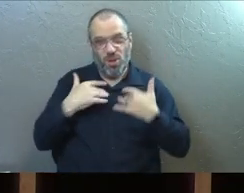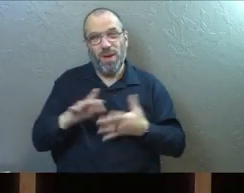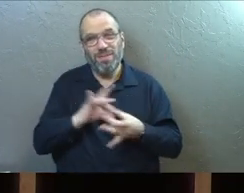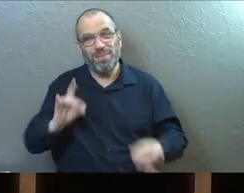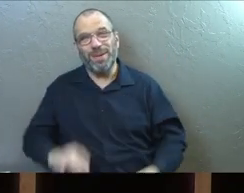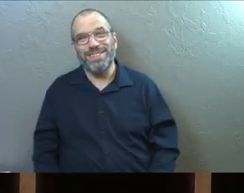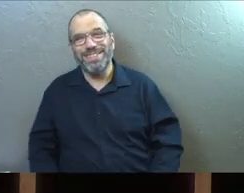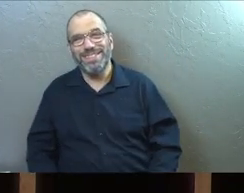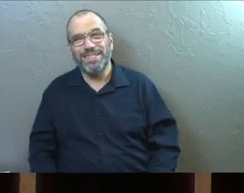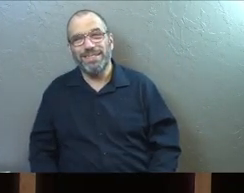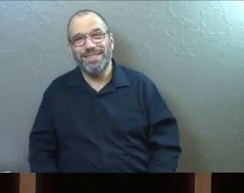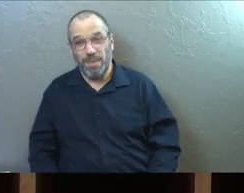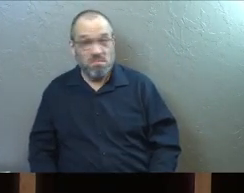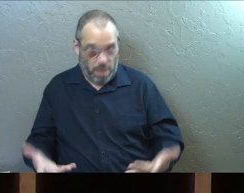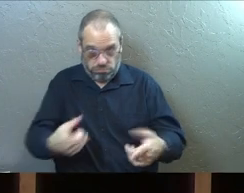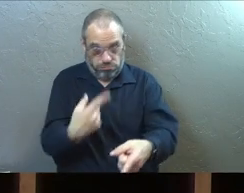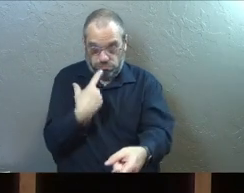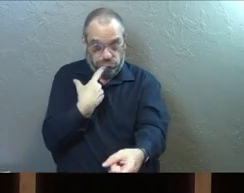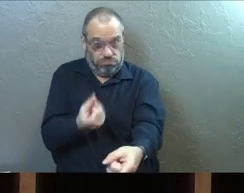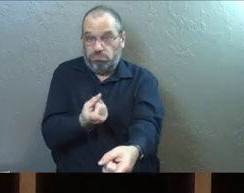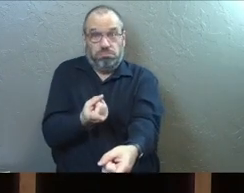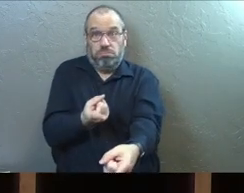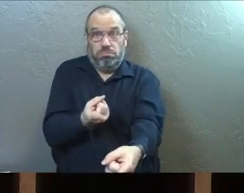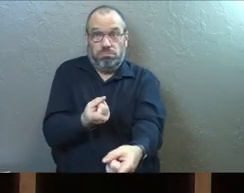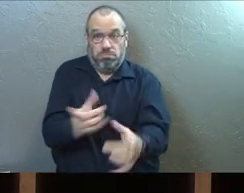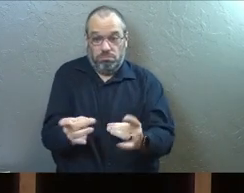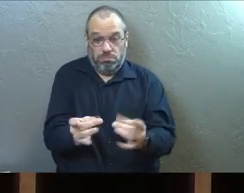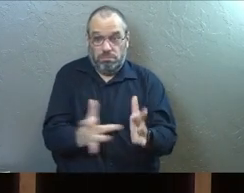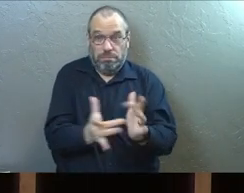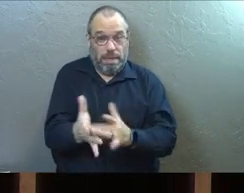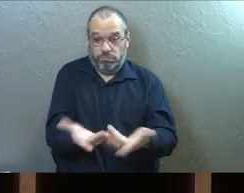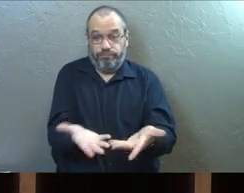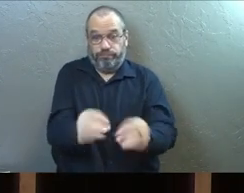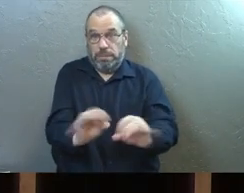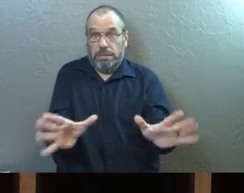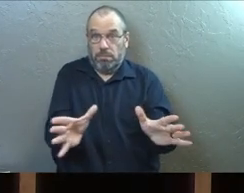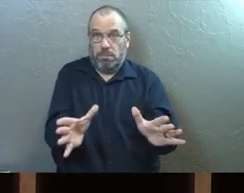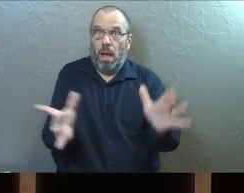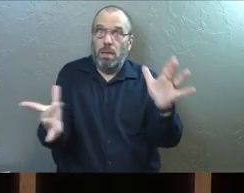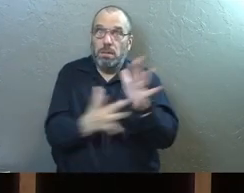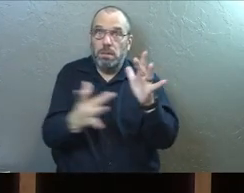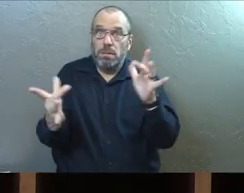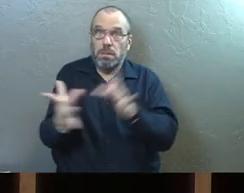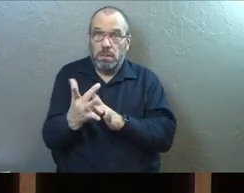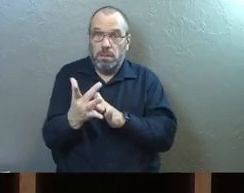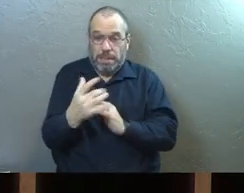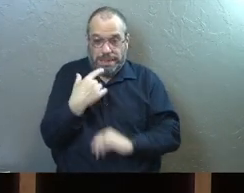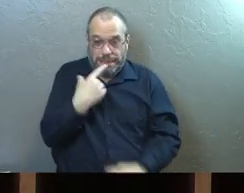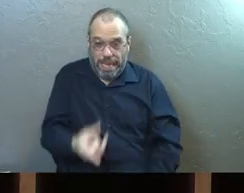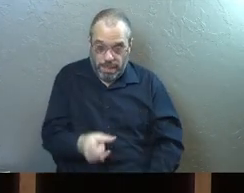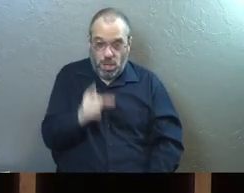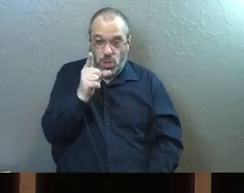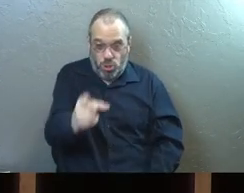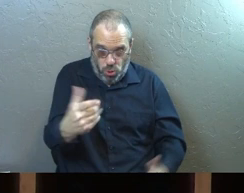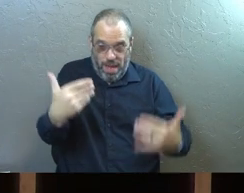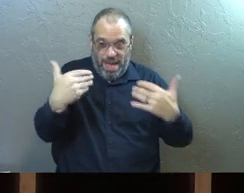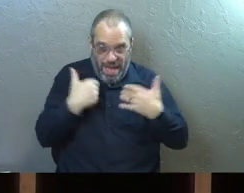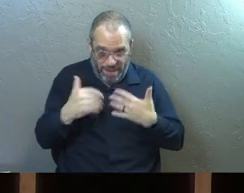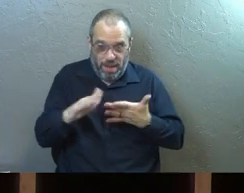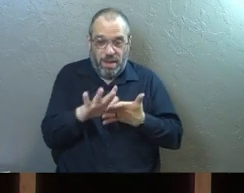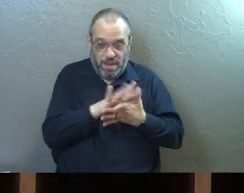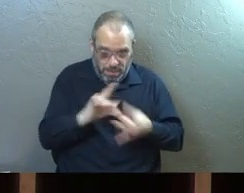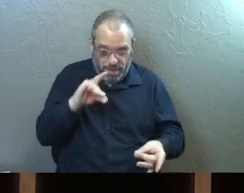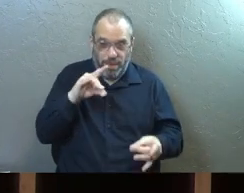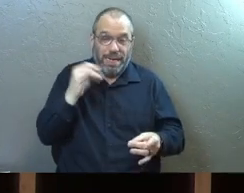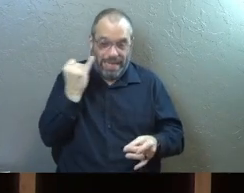the Spirit. Right? He just says it. Clear? Amen. Jesus says you have the